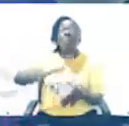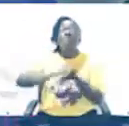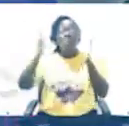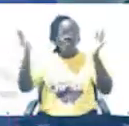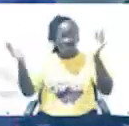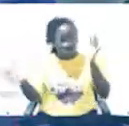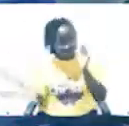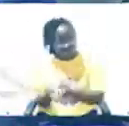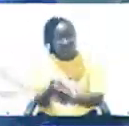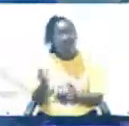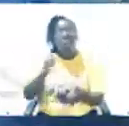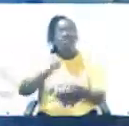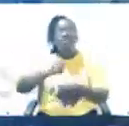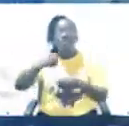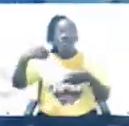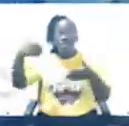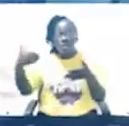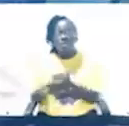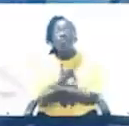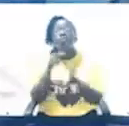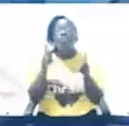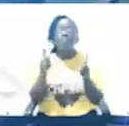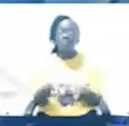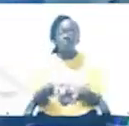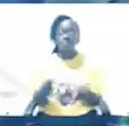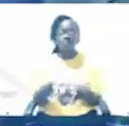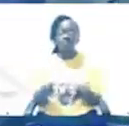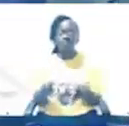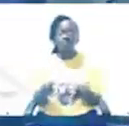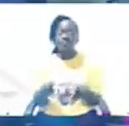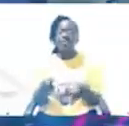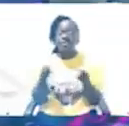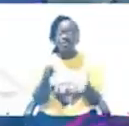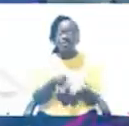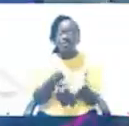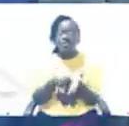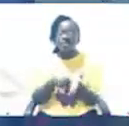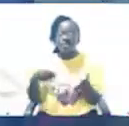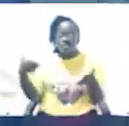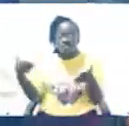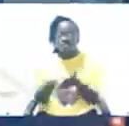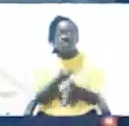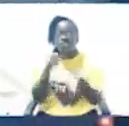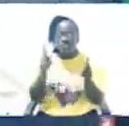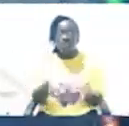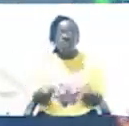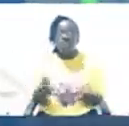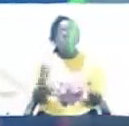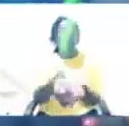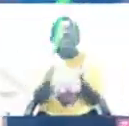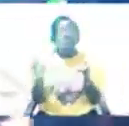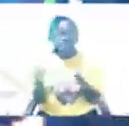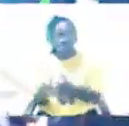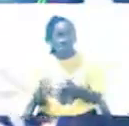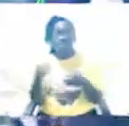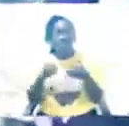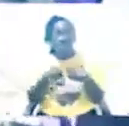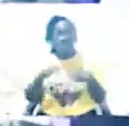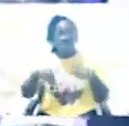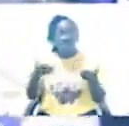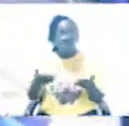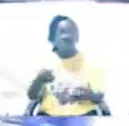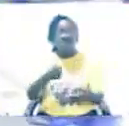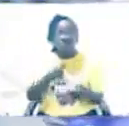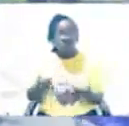The old one is gone. Abugere fufuro. This is a new Jesus Christ. Jesus